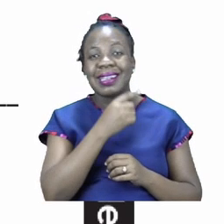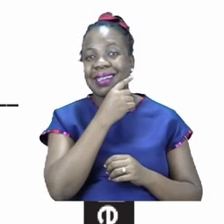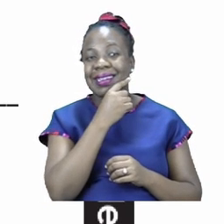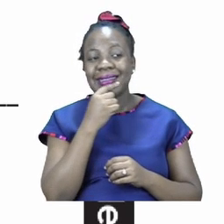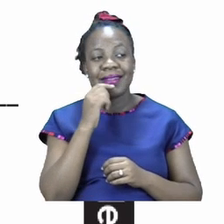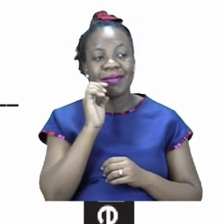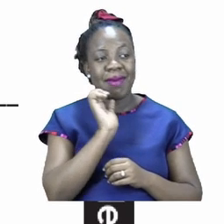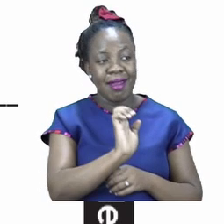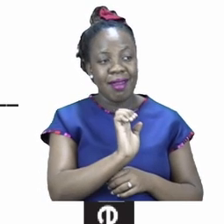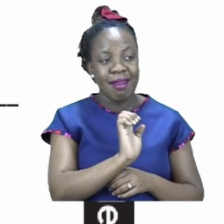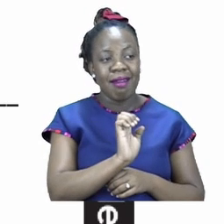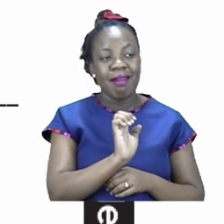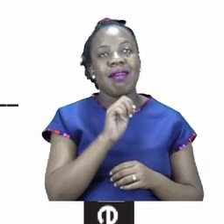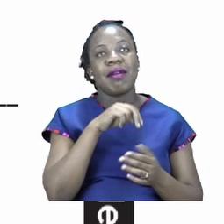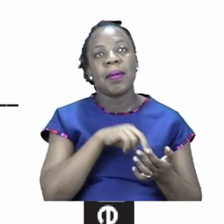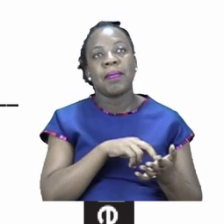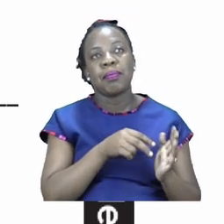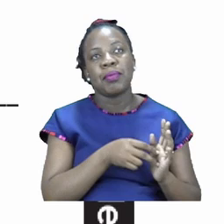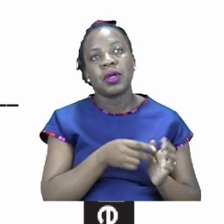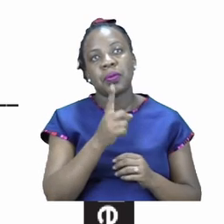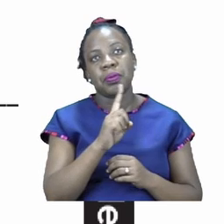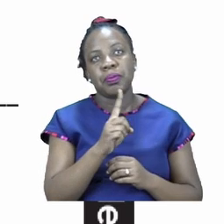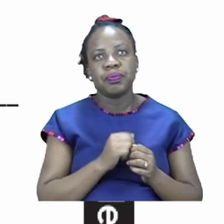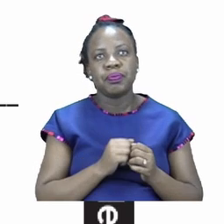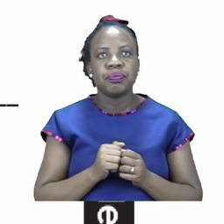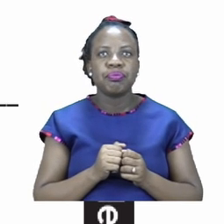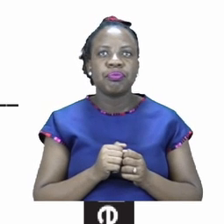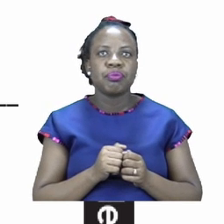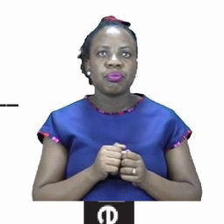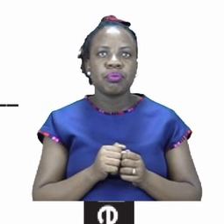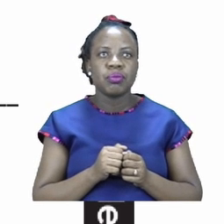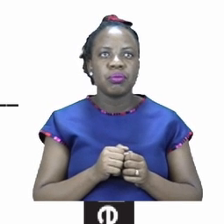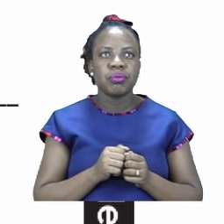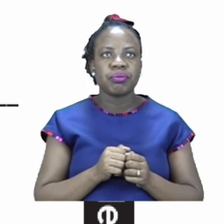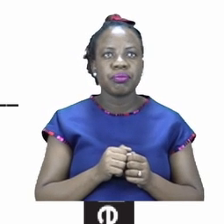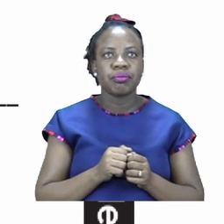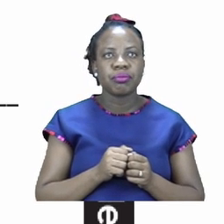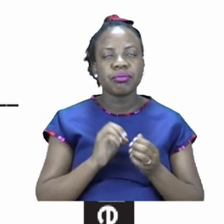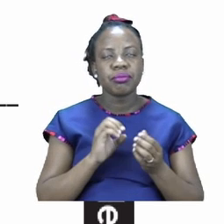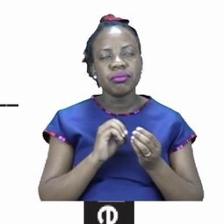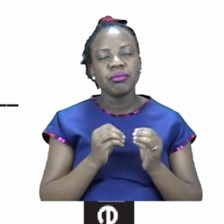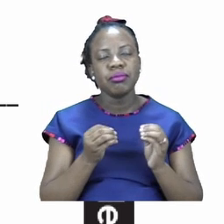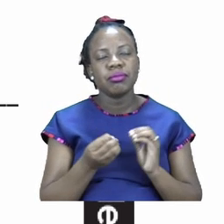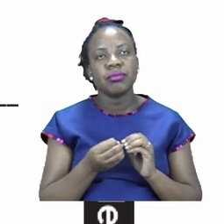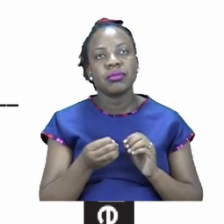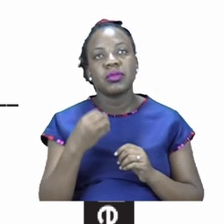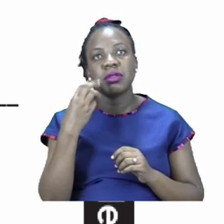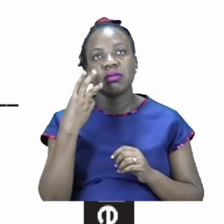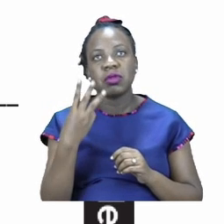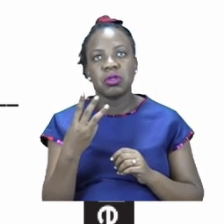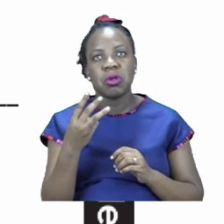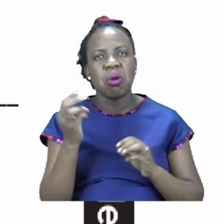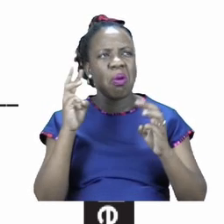Number 3 says, during which season did the people gather?